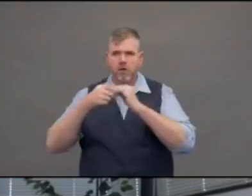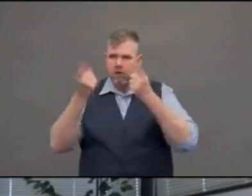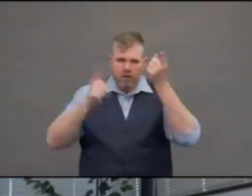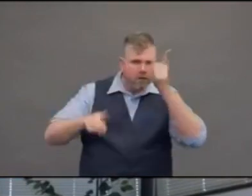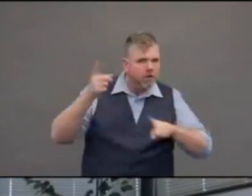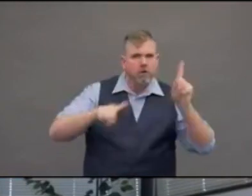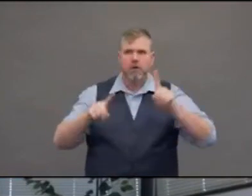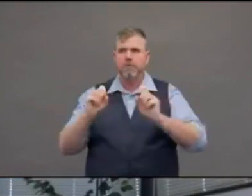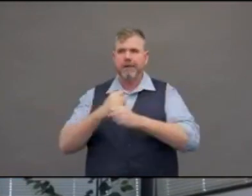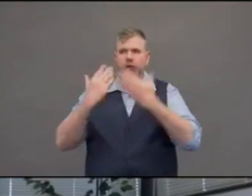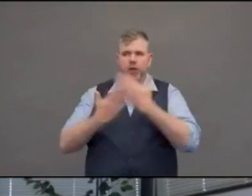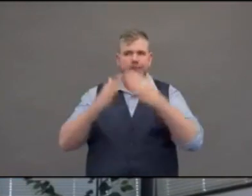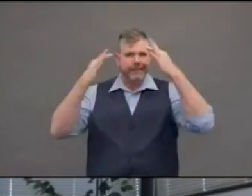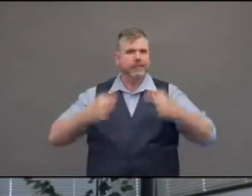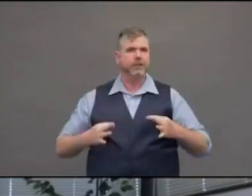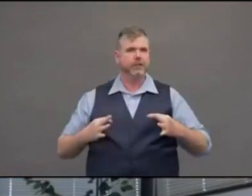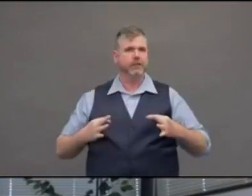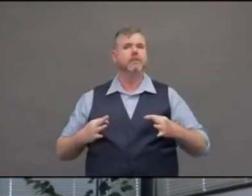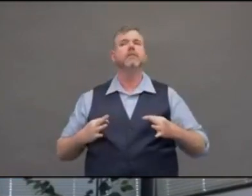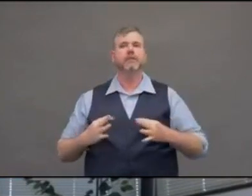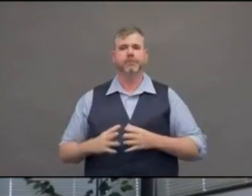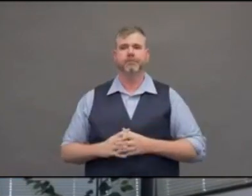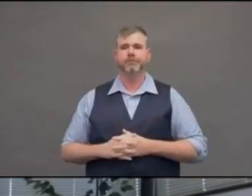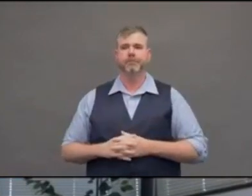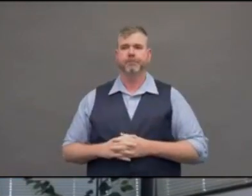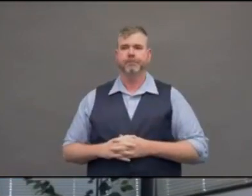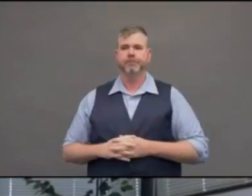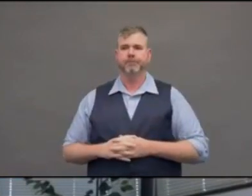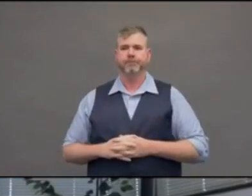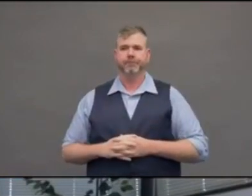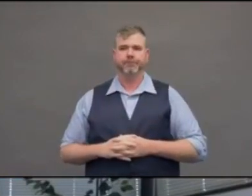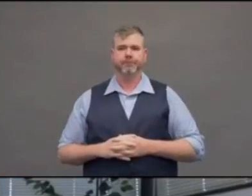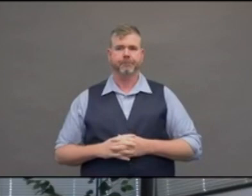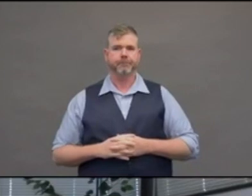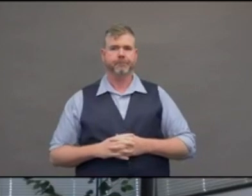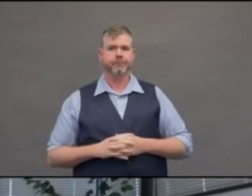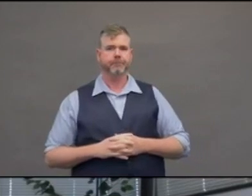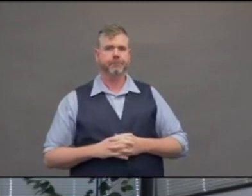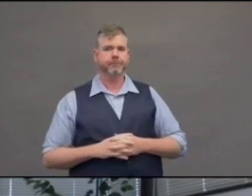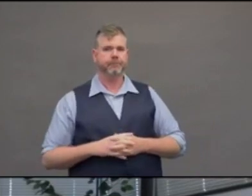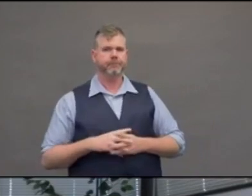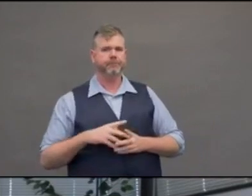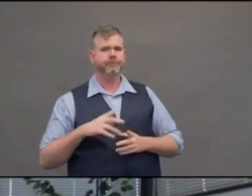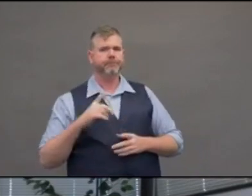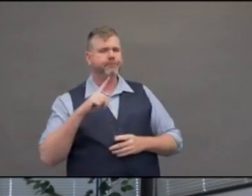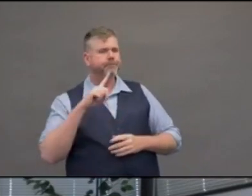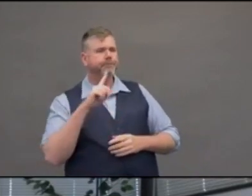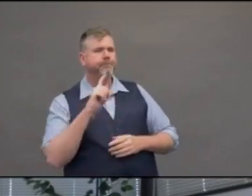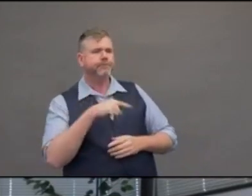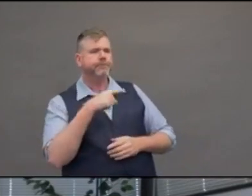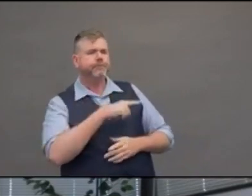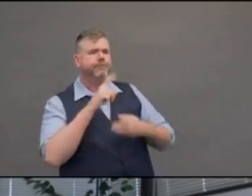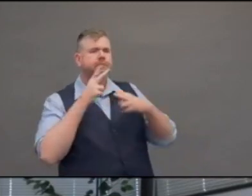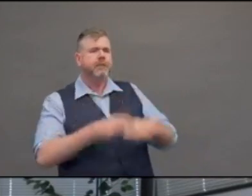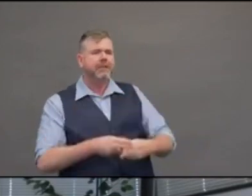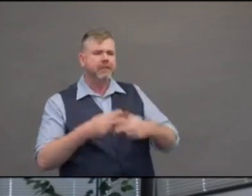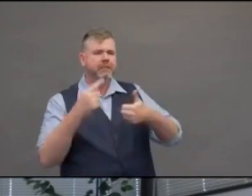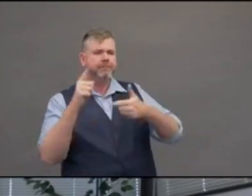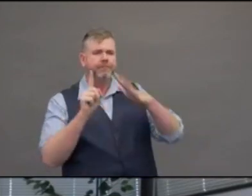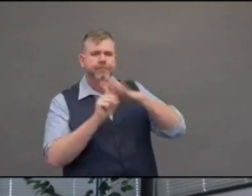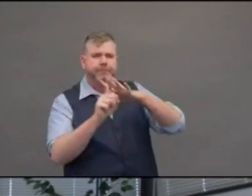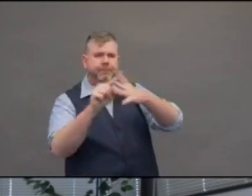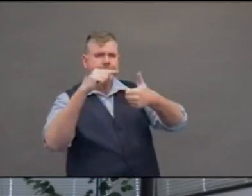that I have, you talked about the indicators, and in a way they provide a roadmap for moving forward. Just